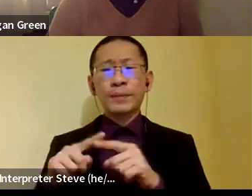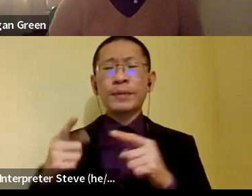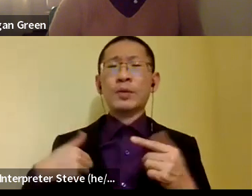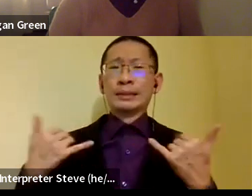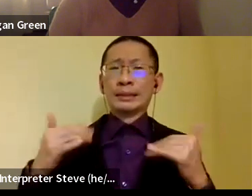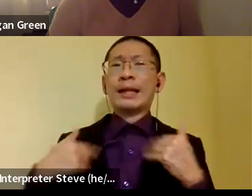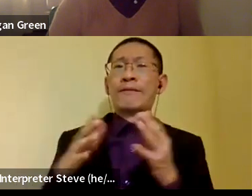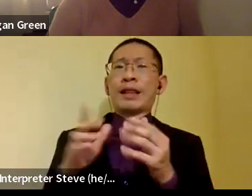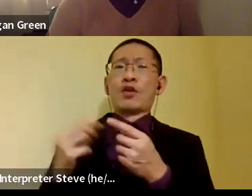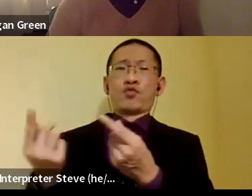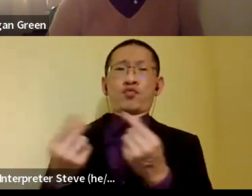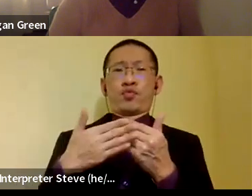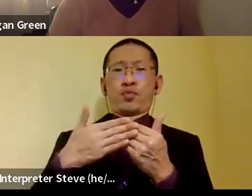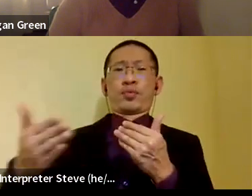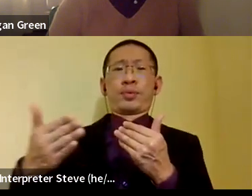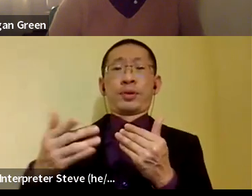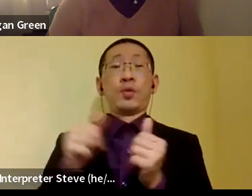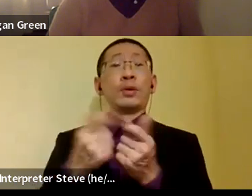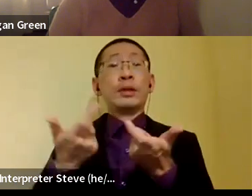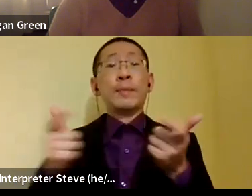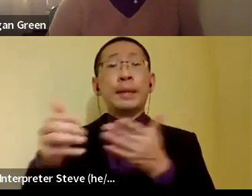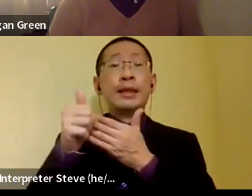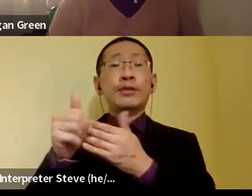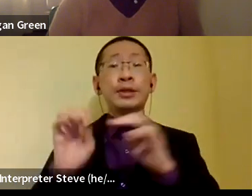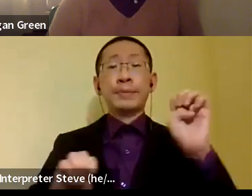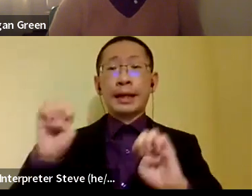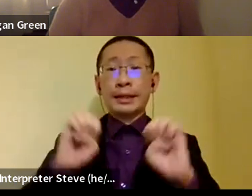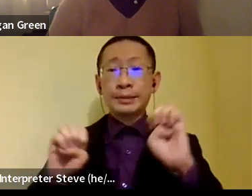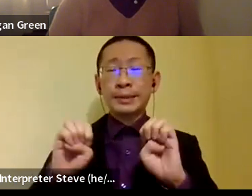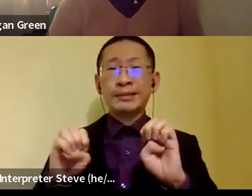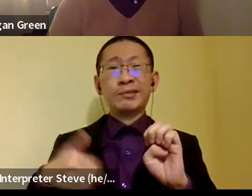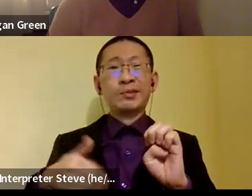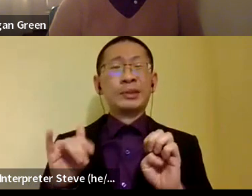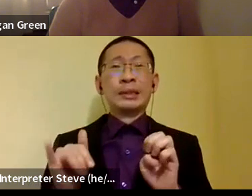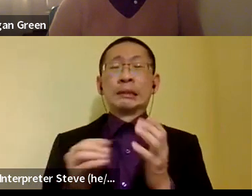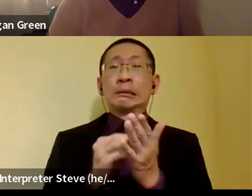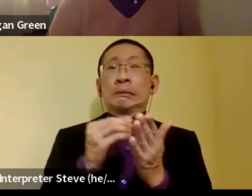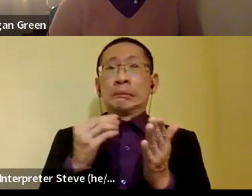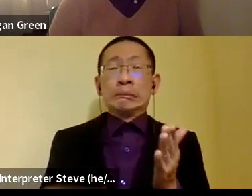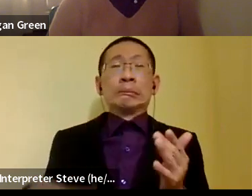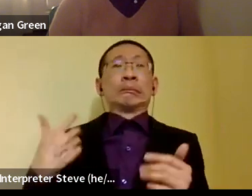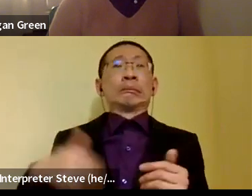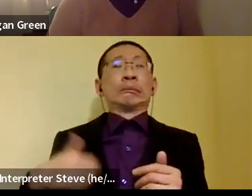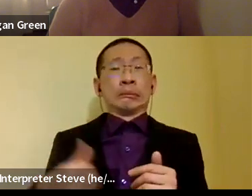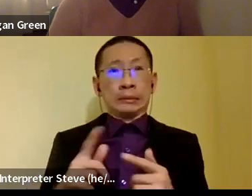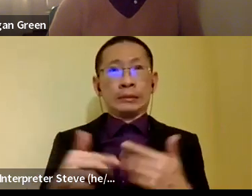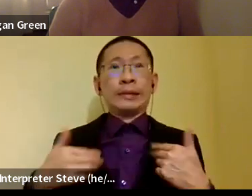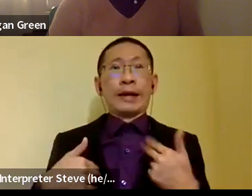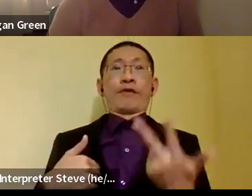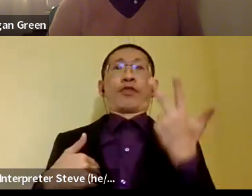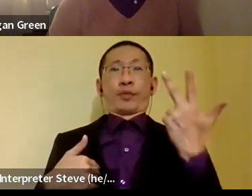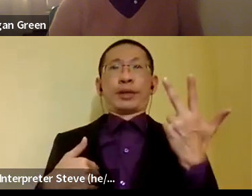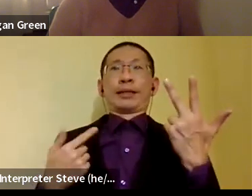go. And in terms of these sort of big leadership experiments, you know, it costs a lot of money to have three of